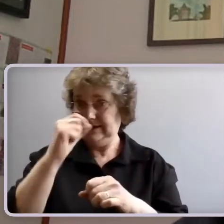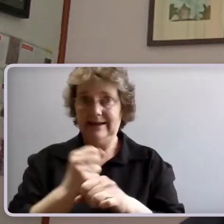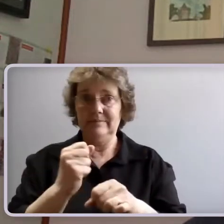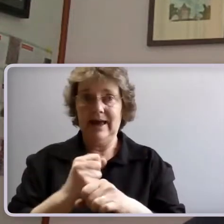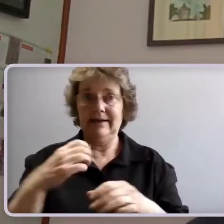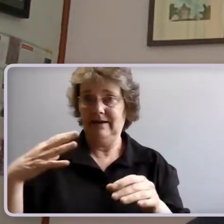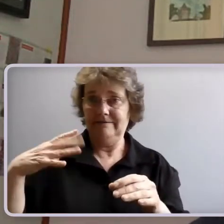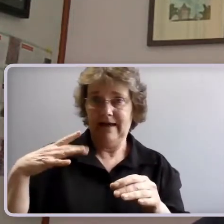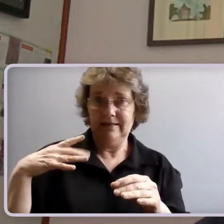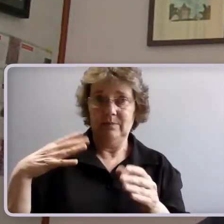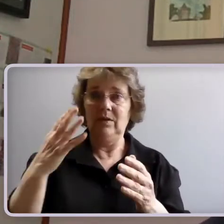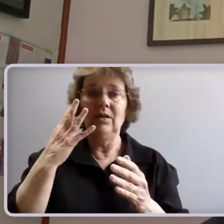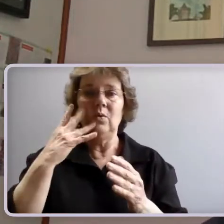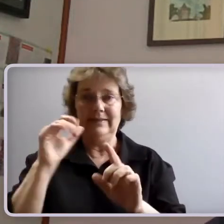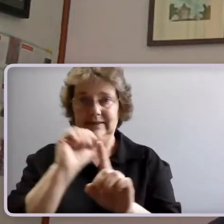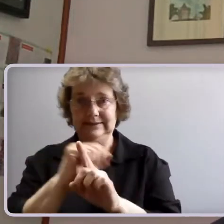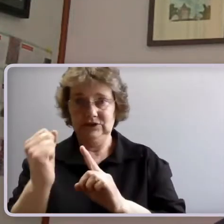circumstances demand it.